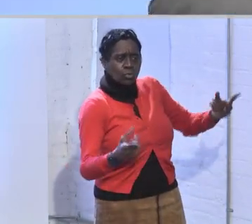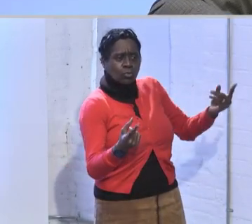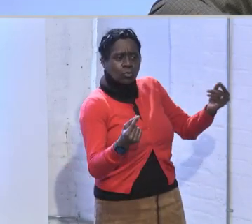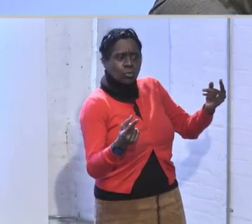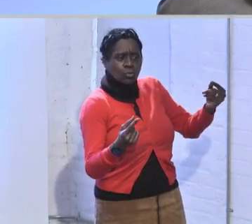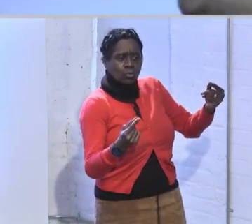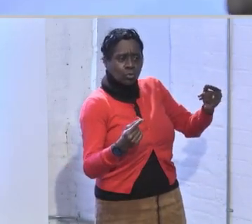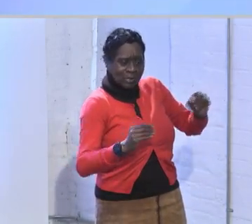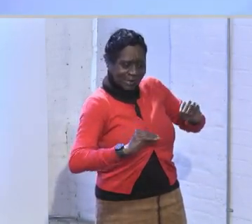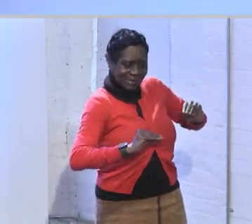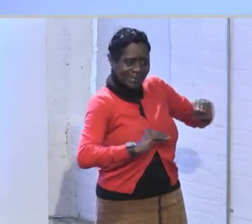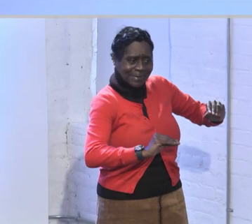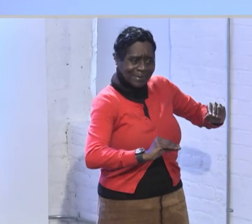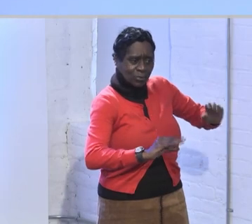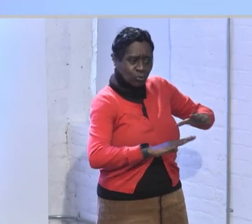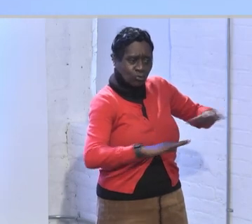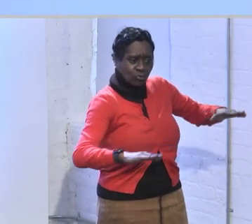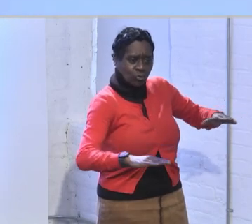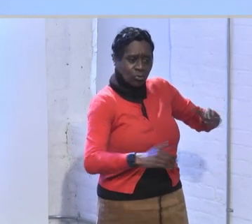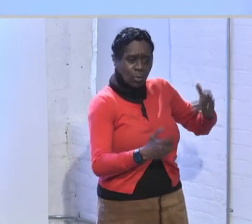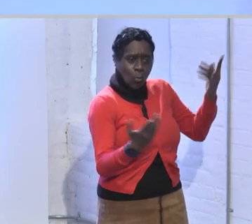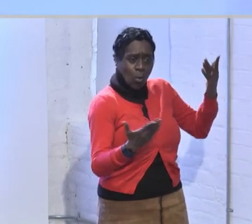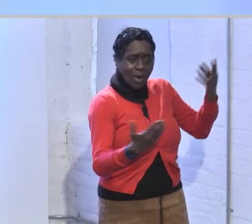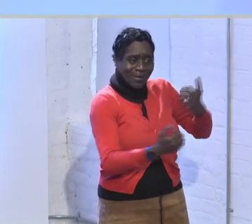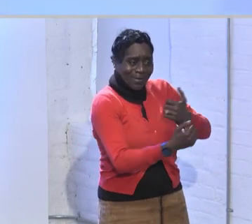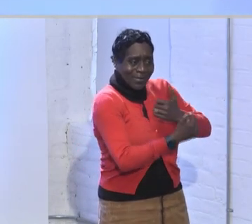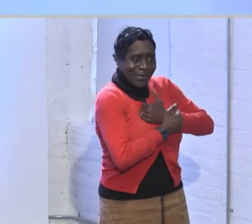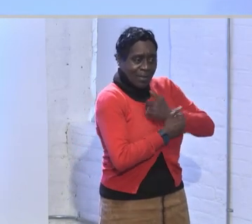the children a love for God.